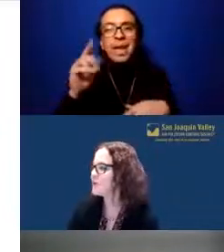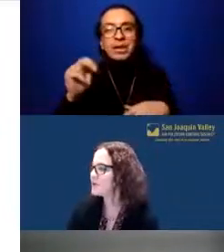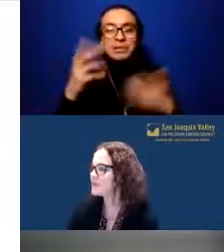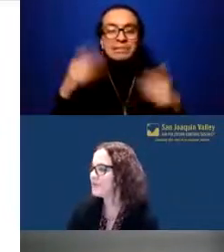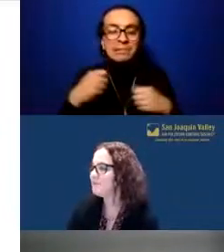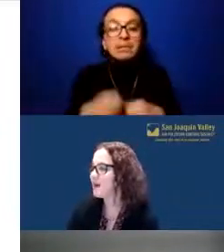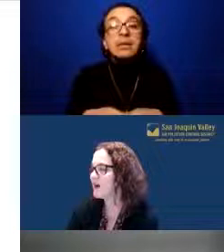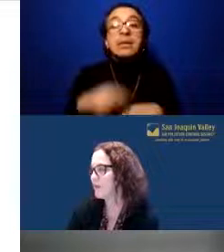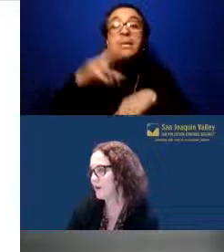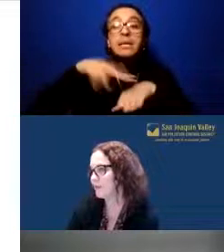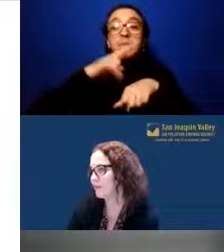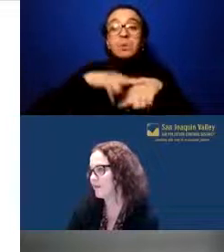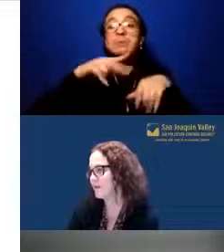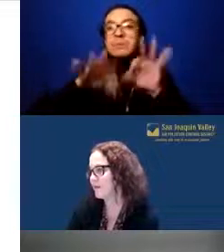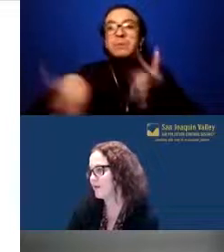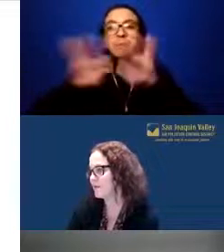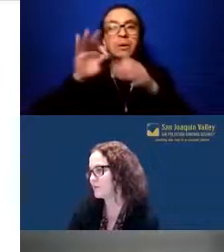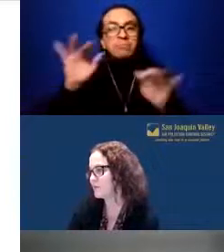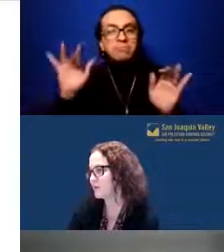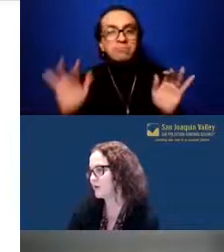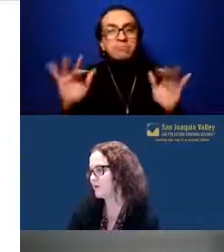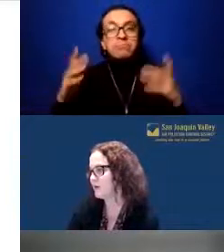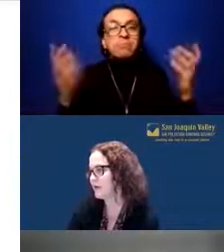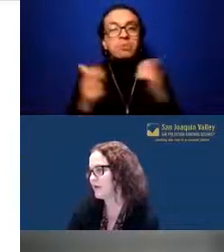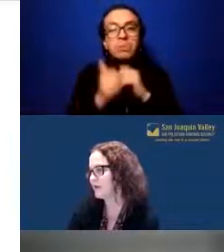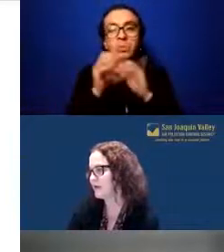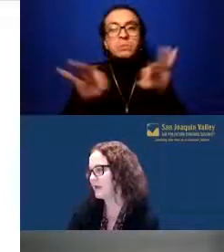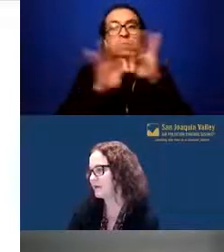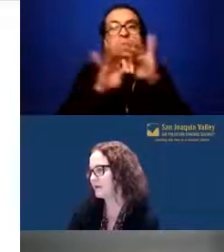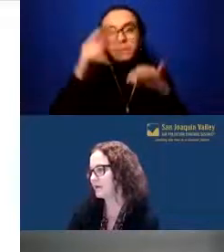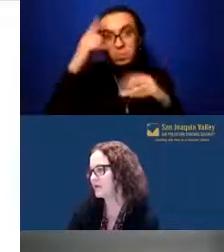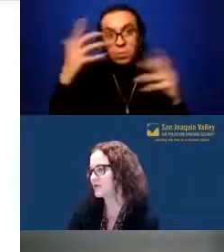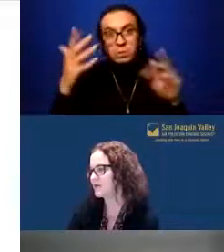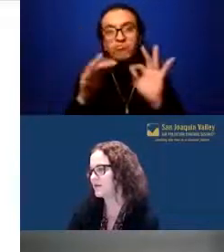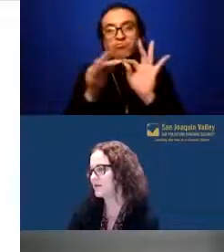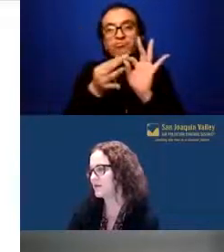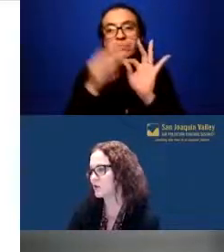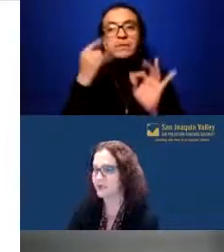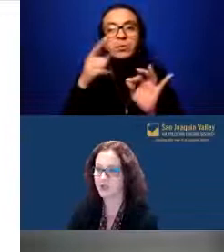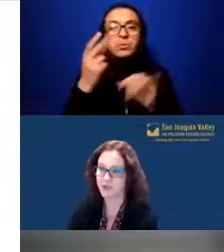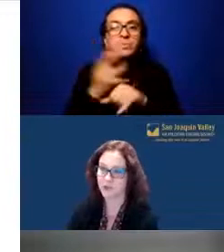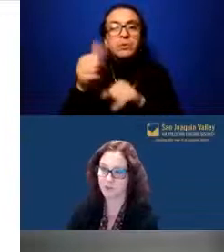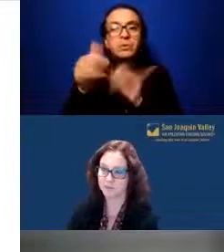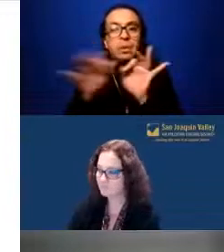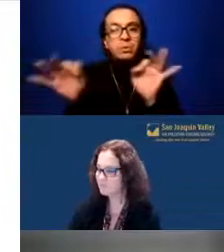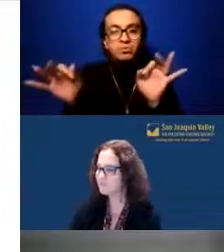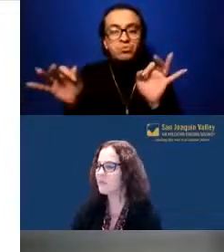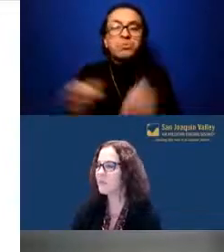And then of course, the very important button, the one that is most important if you need a different language, is the interpretation